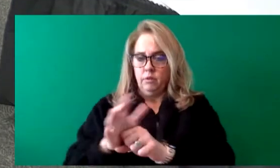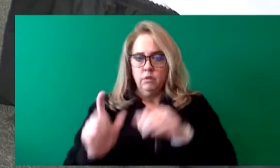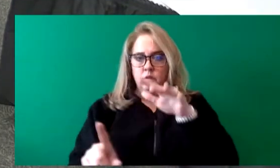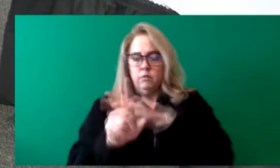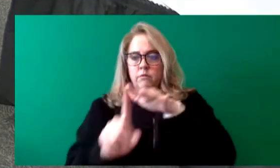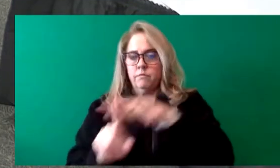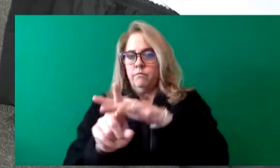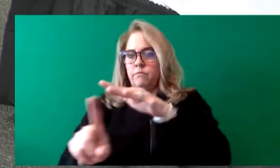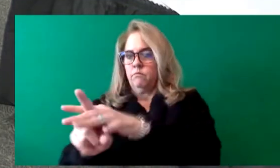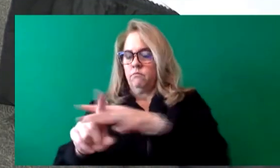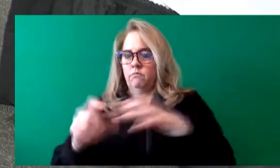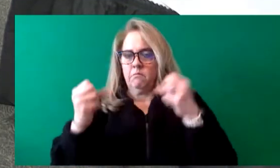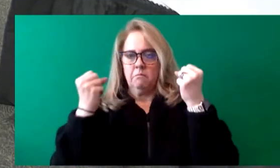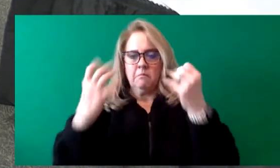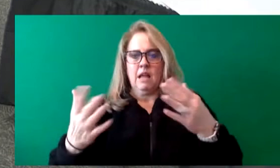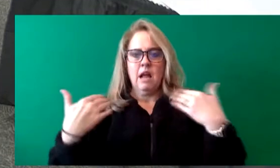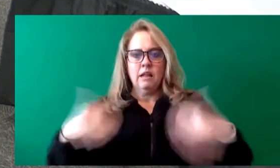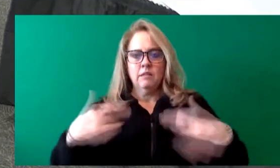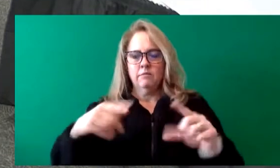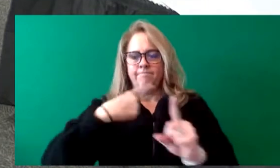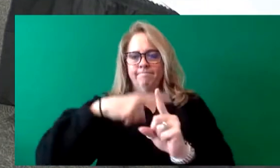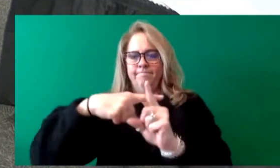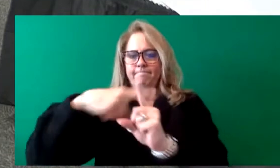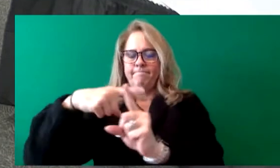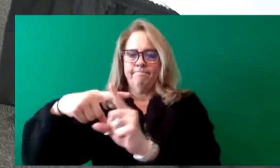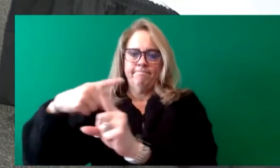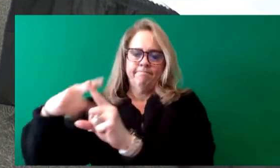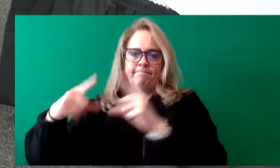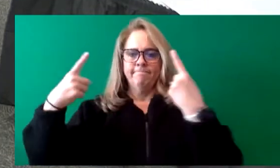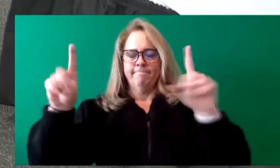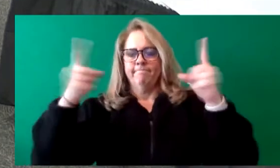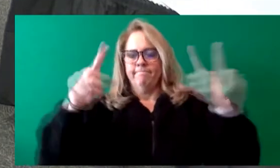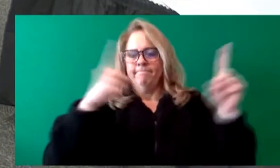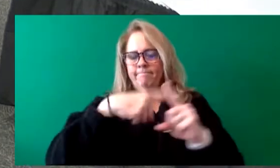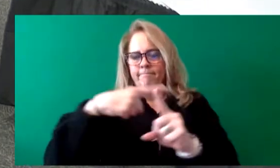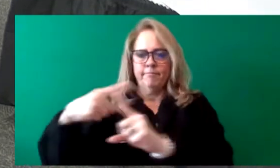okay. Photo op, Michelle? Okay, please, go ahead and direct.